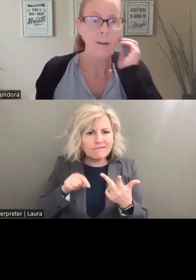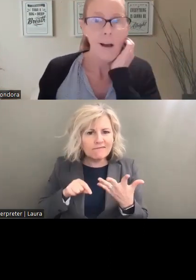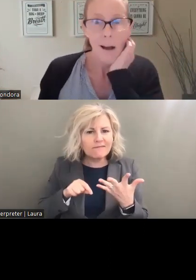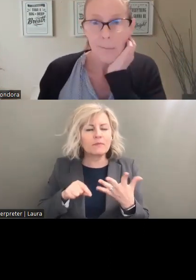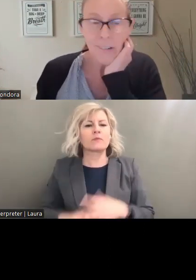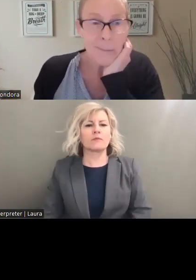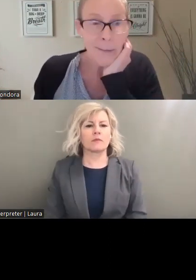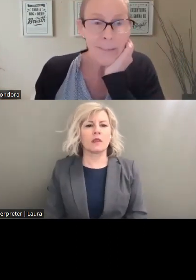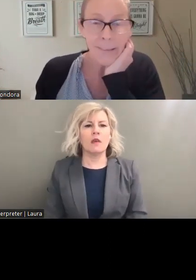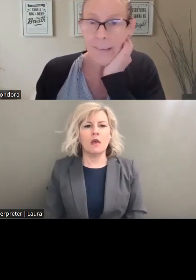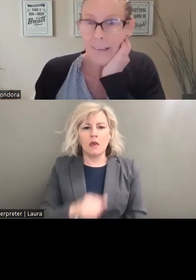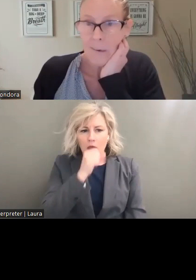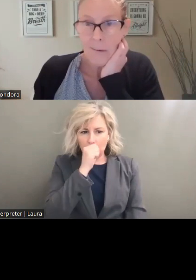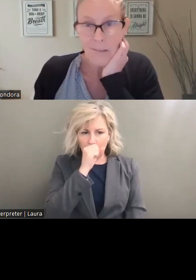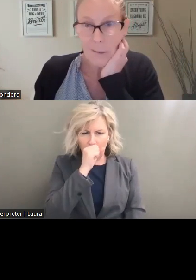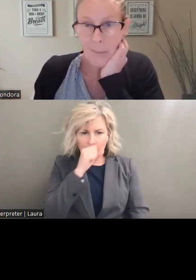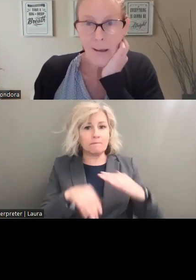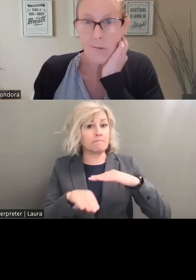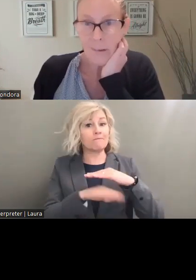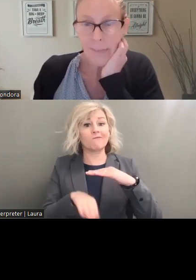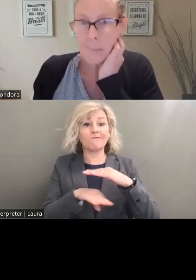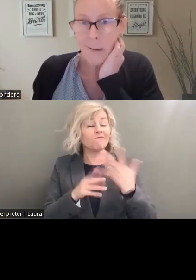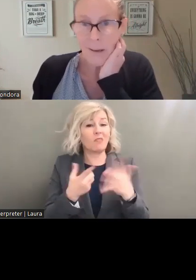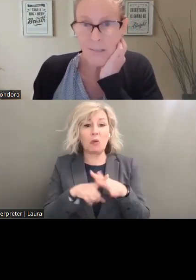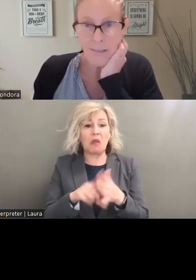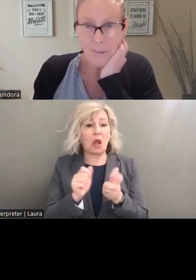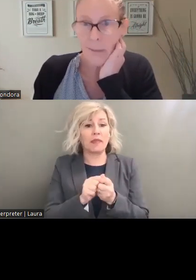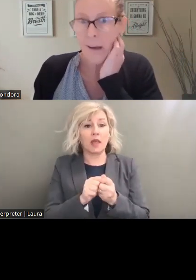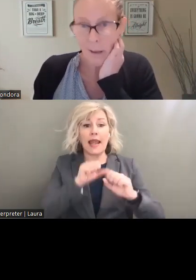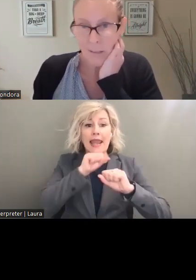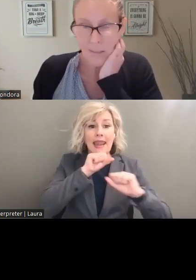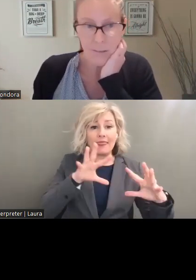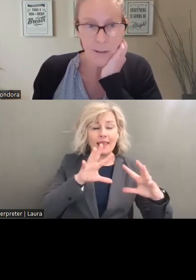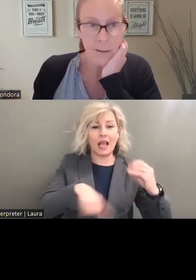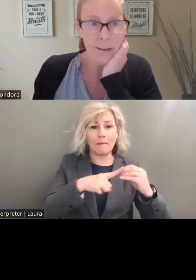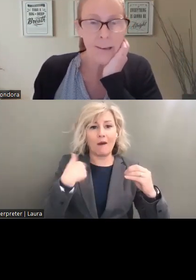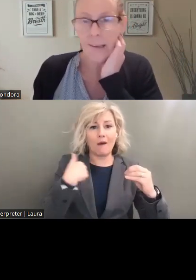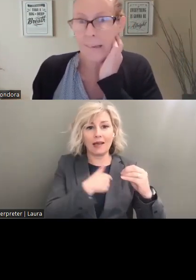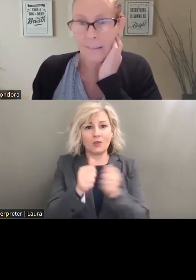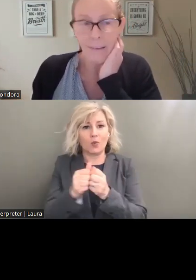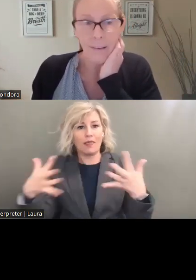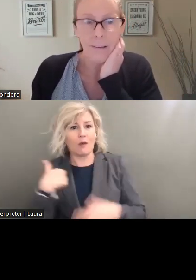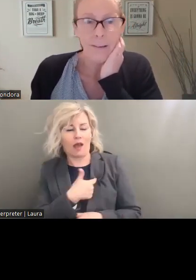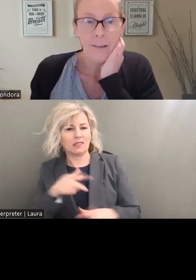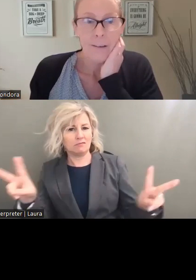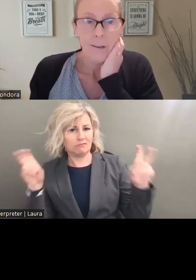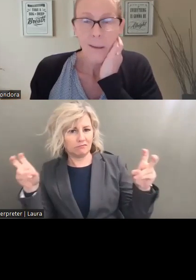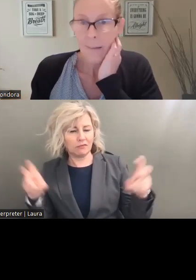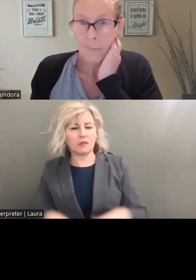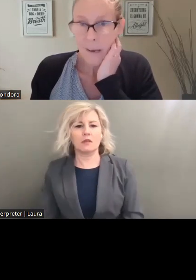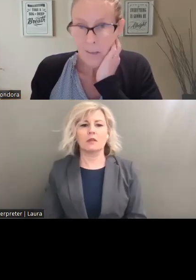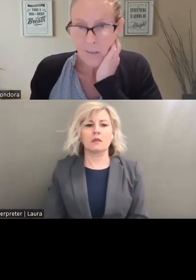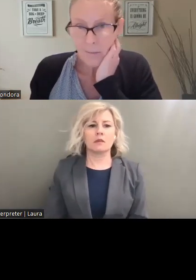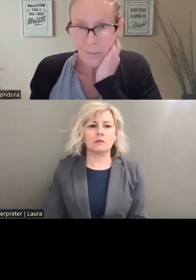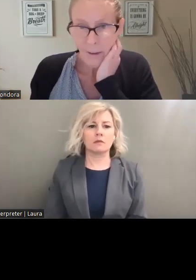So fundamentally, we start with the mantra, nothing about us without us, okay? And, we